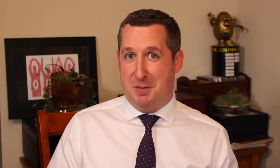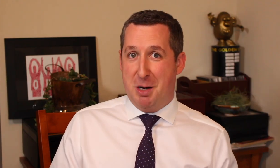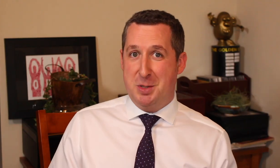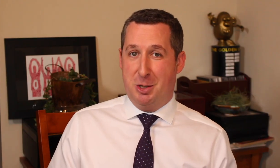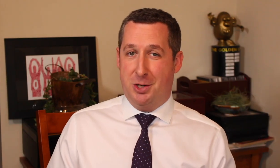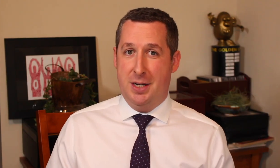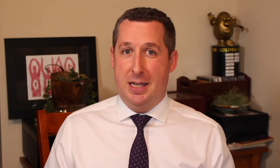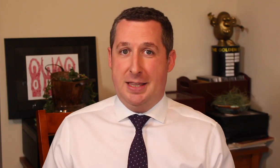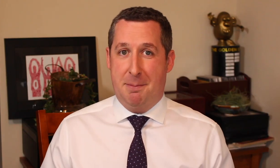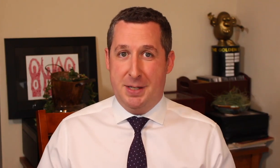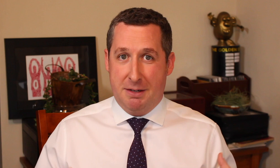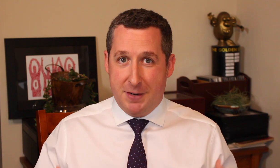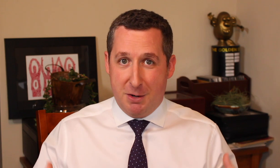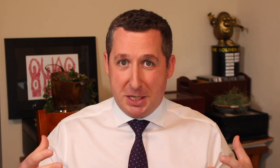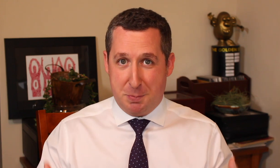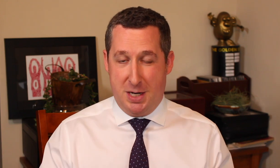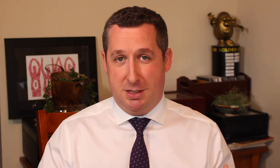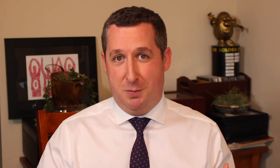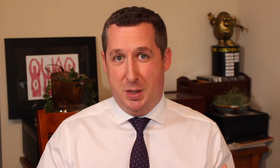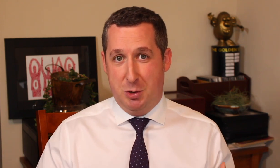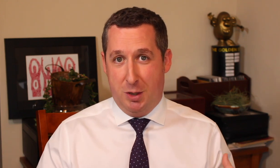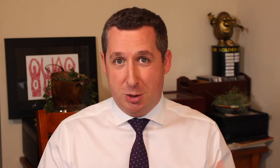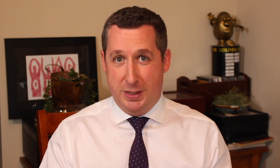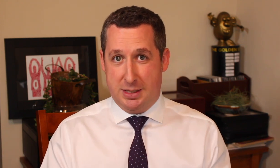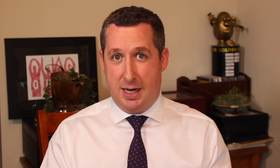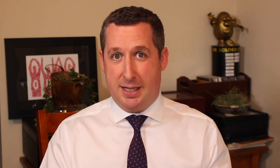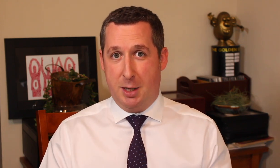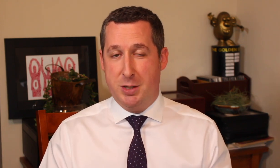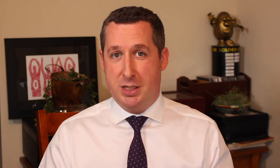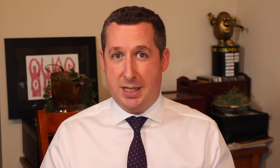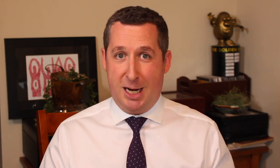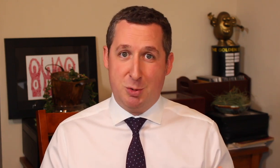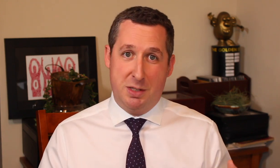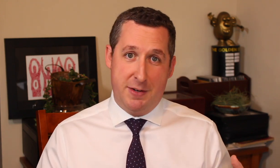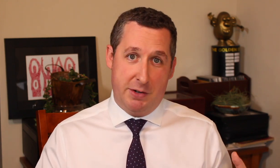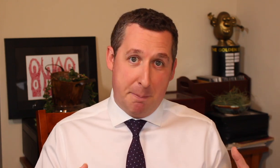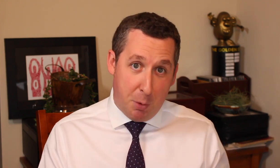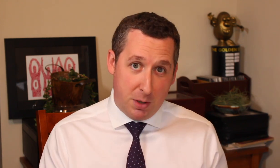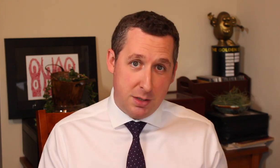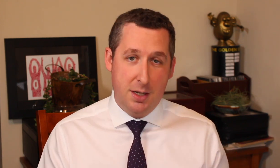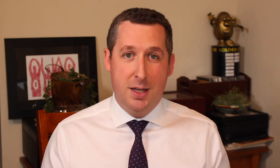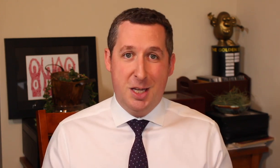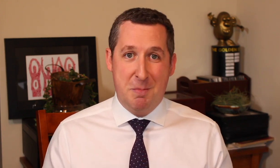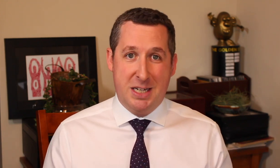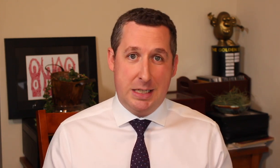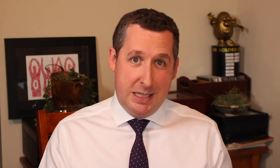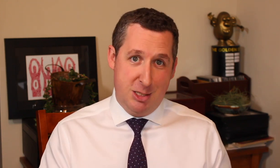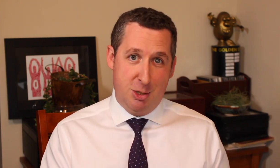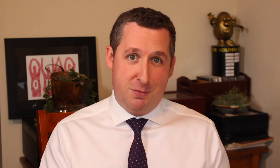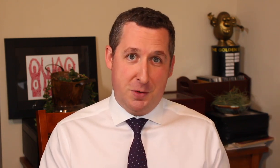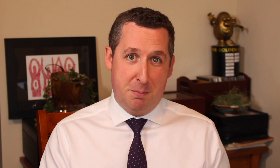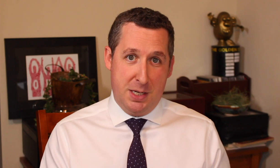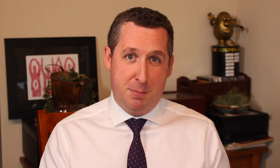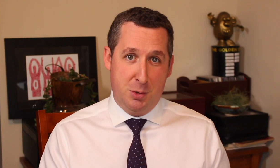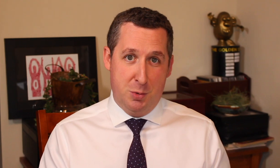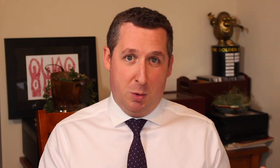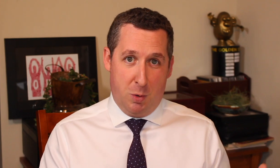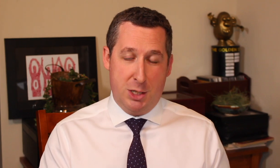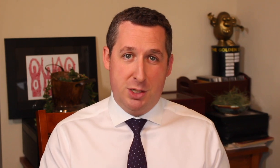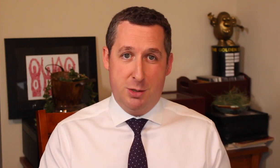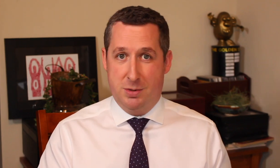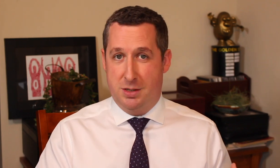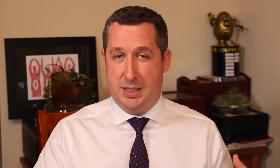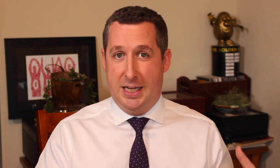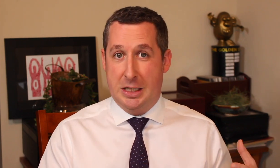However, I have come to learn that being very expressive when you are doing sign language is actually very important. It makes it easier for the people who